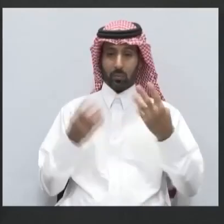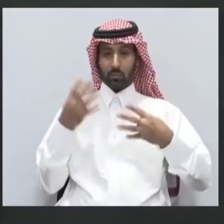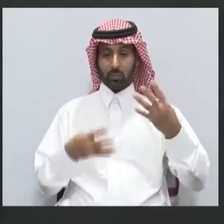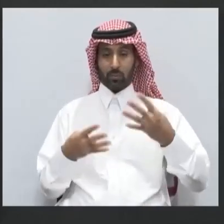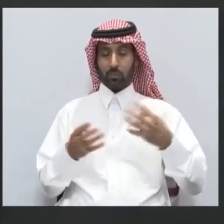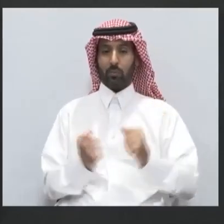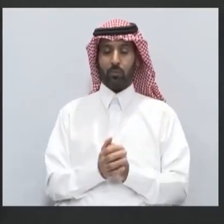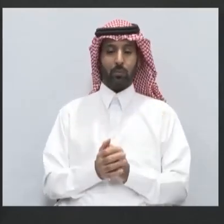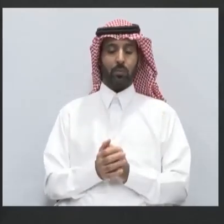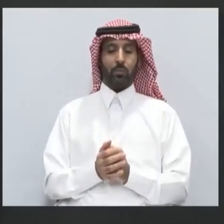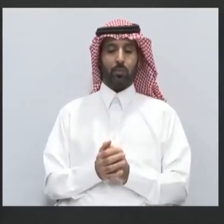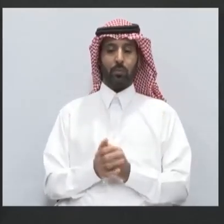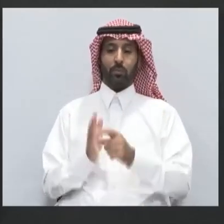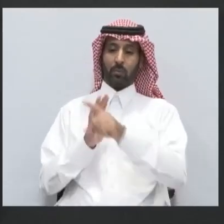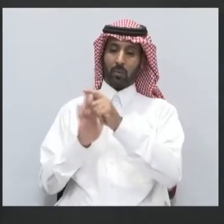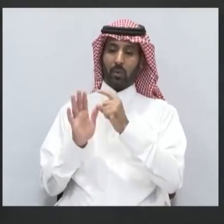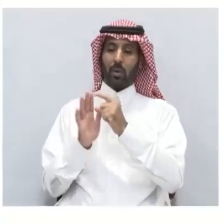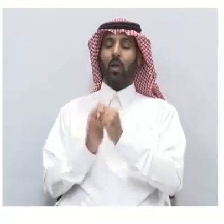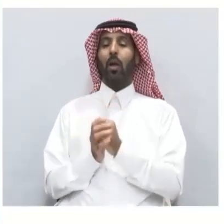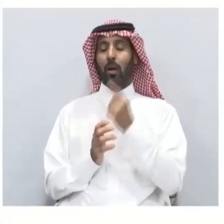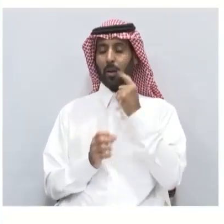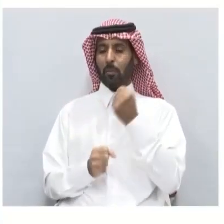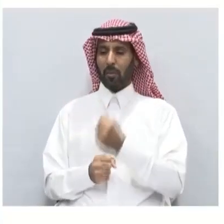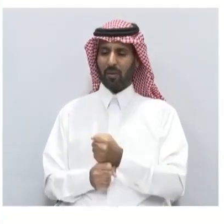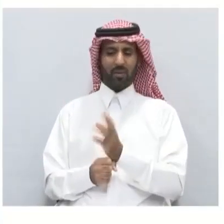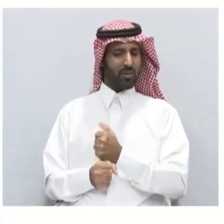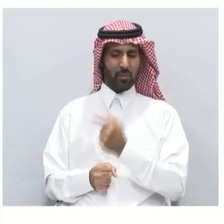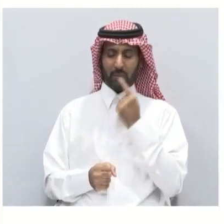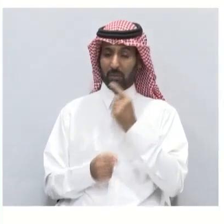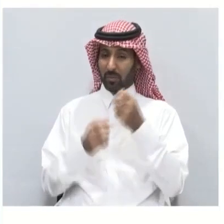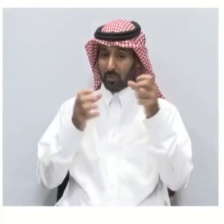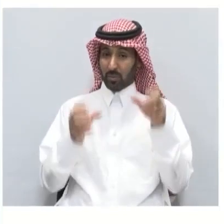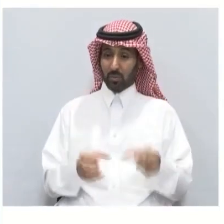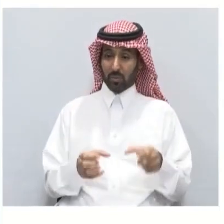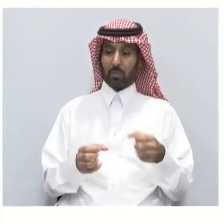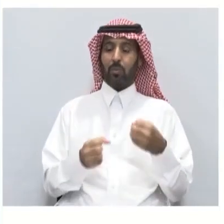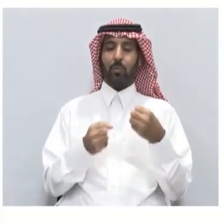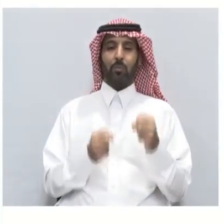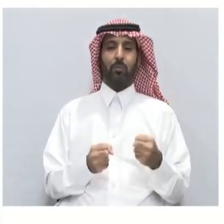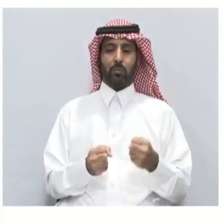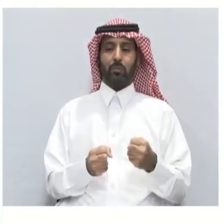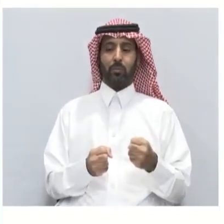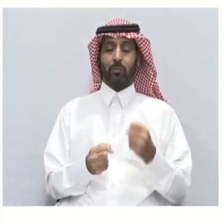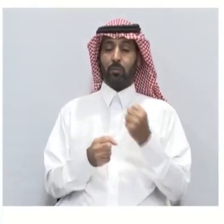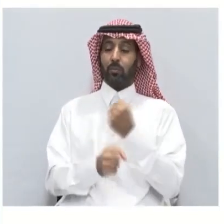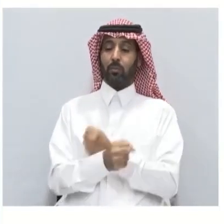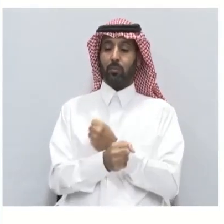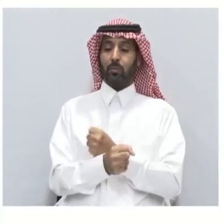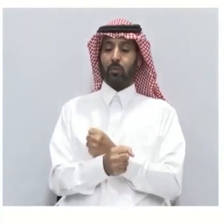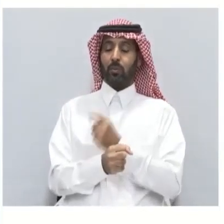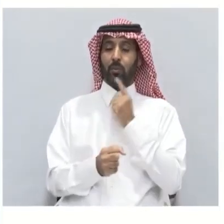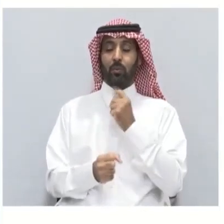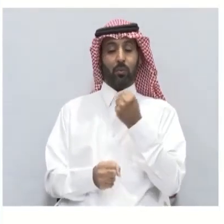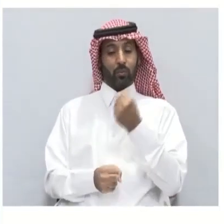Yes, very good. The impatient inmate. If he was patient and waited just for one